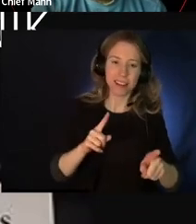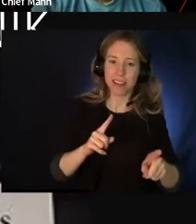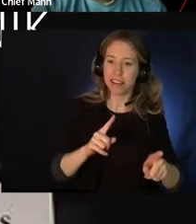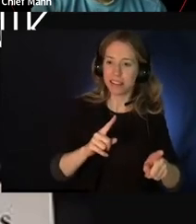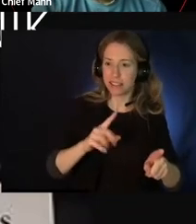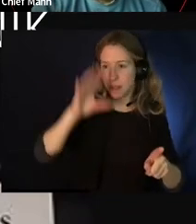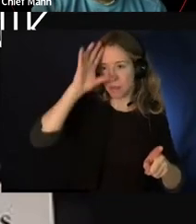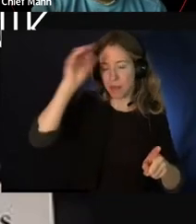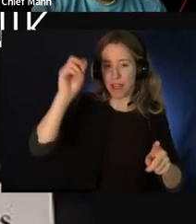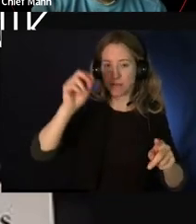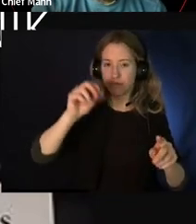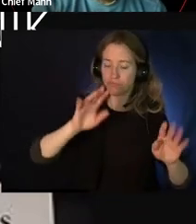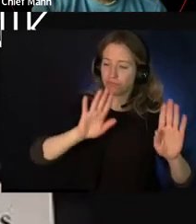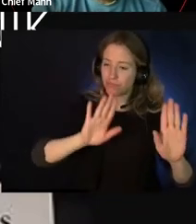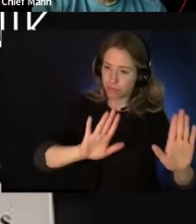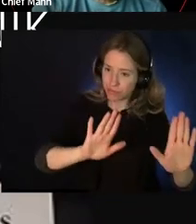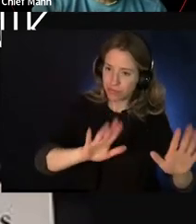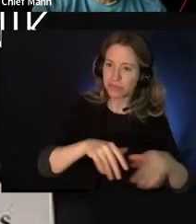his humility.